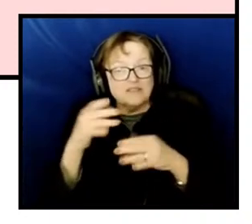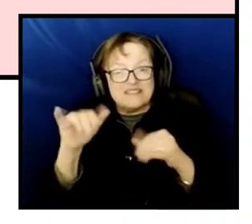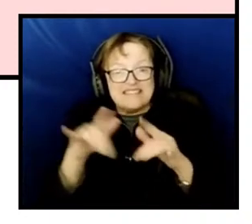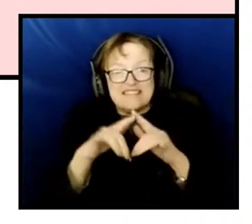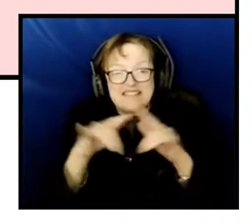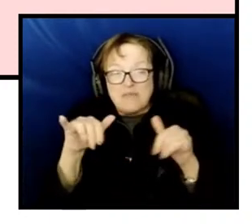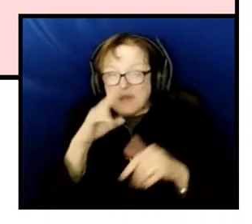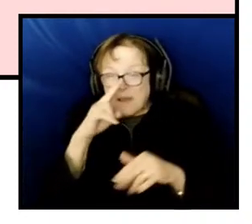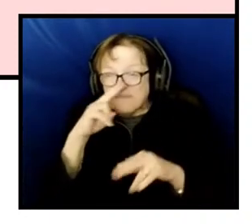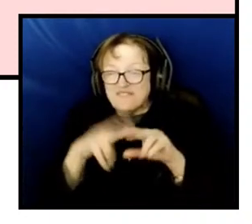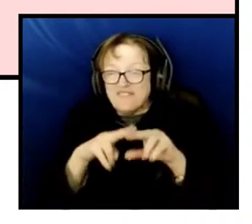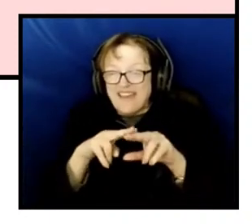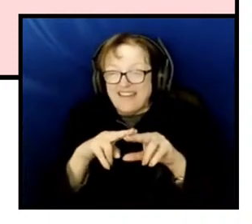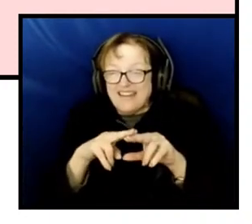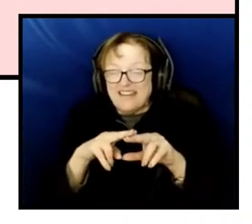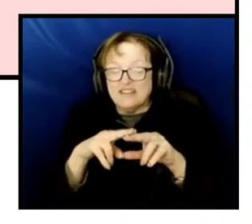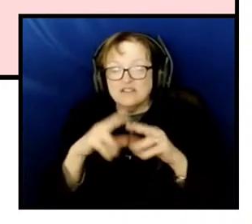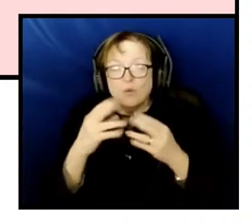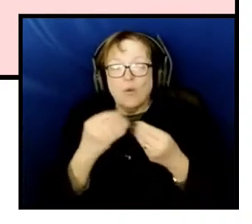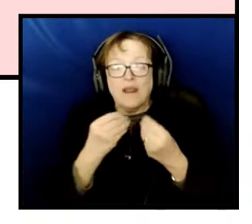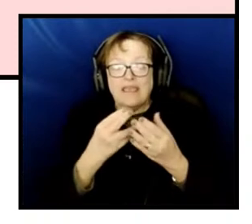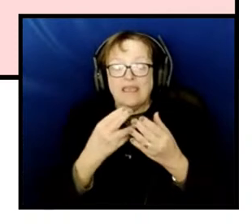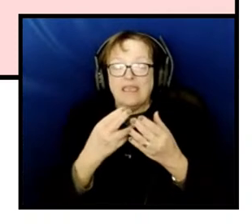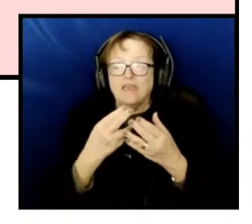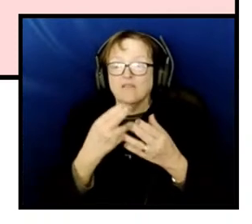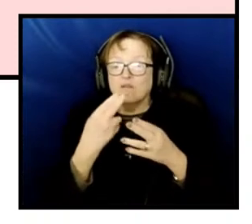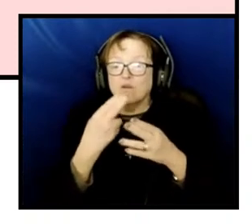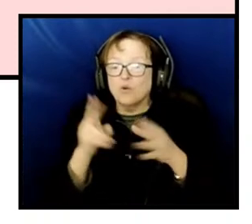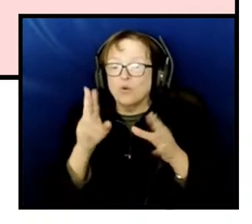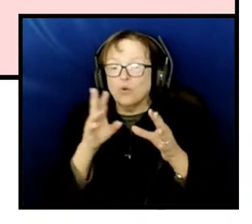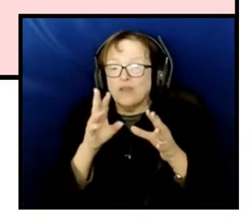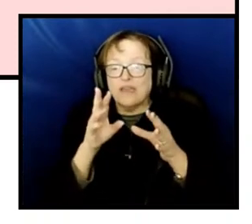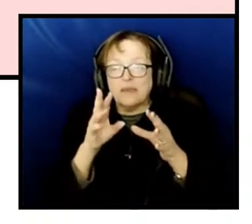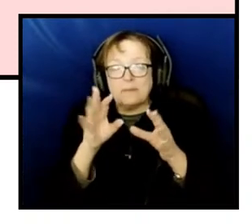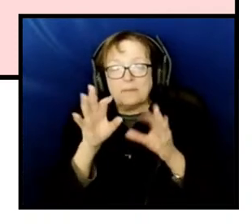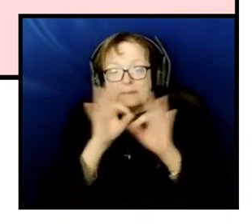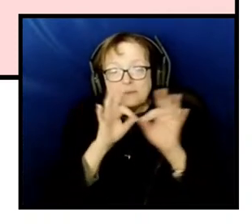so we want to kind of give a quick breakdown of what that has meant for